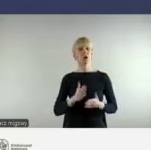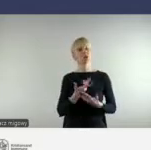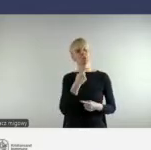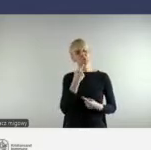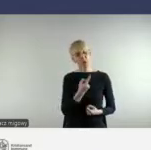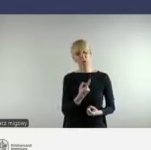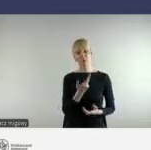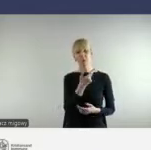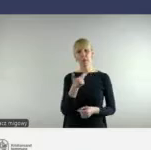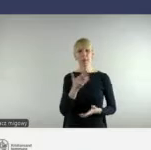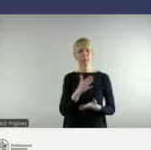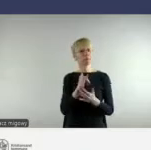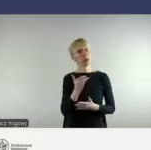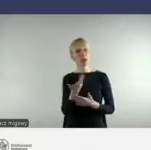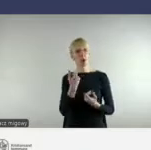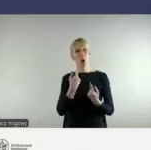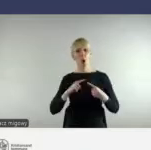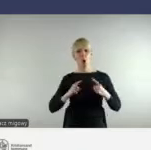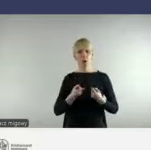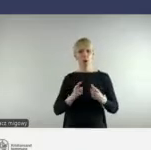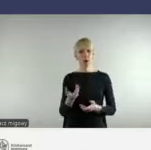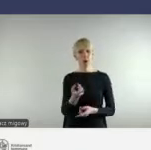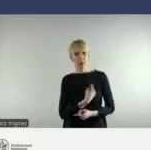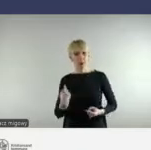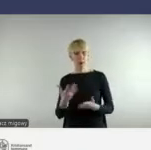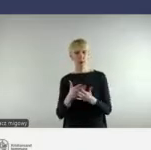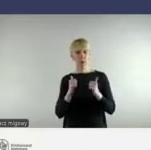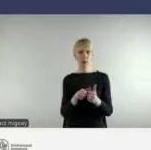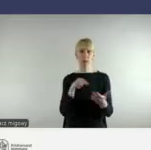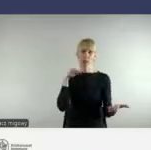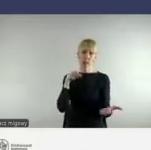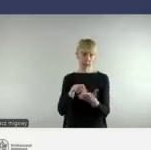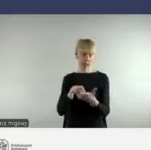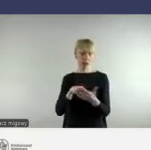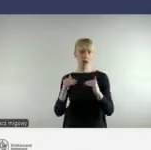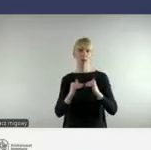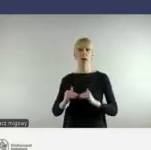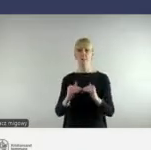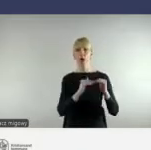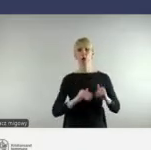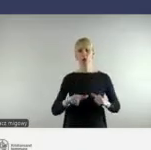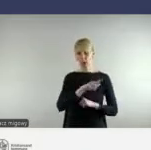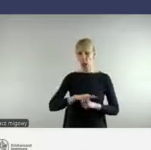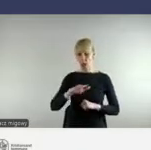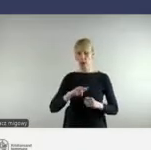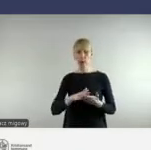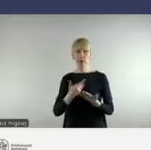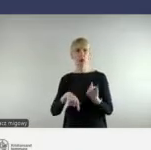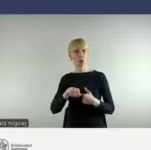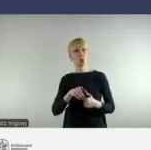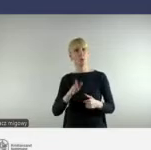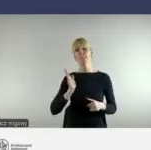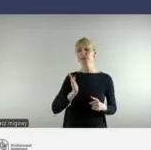are organized, our goals and tasks, building local social security and preparedness, and how we also prepare exercises